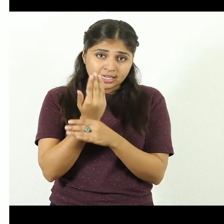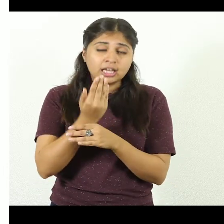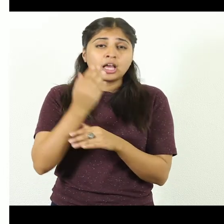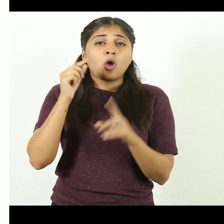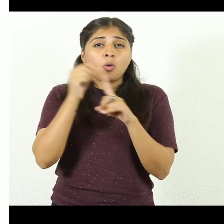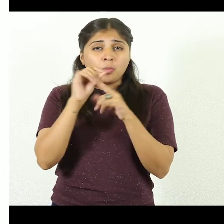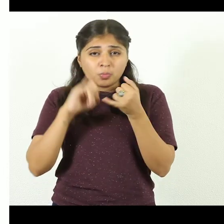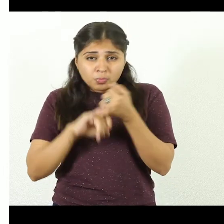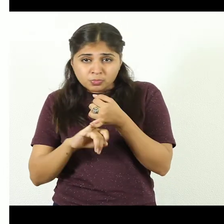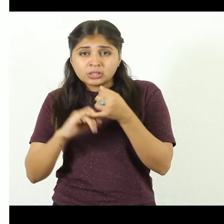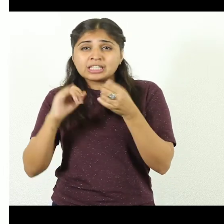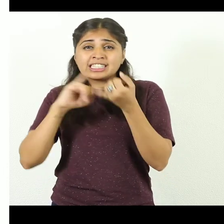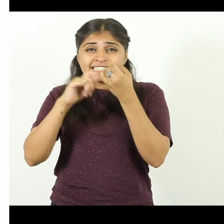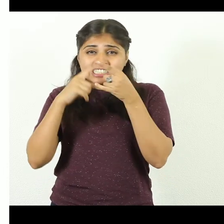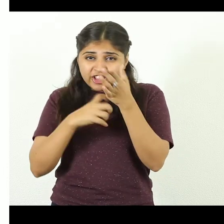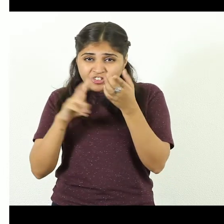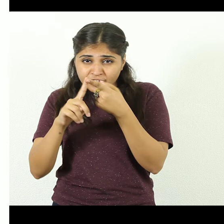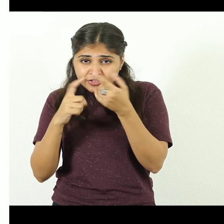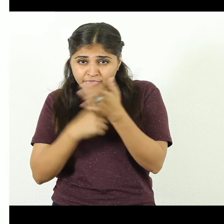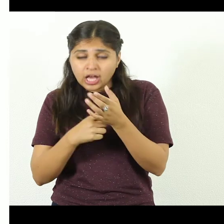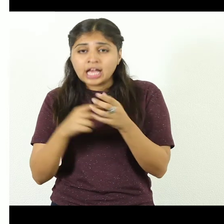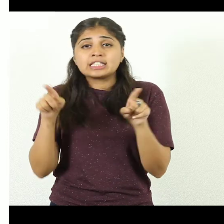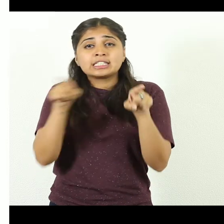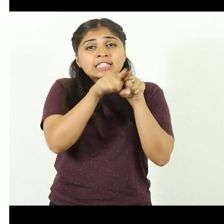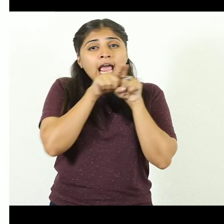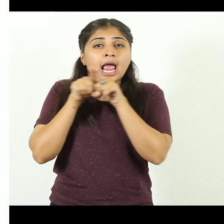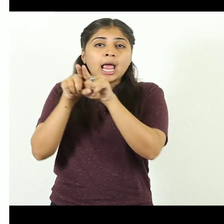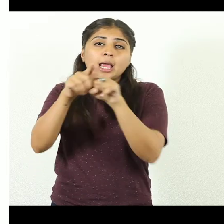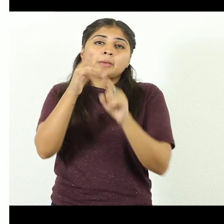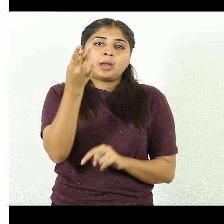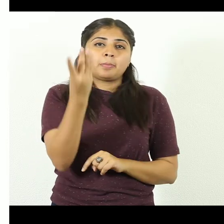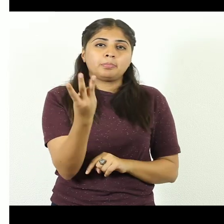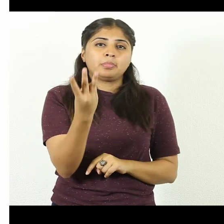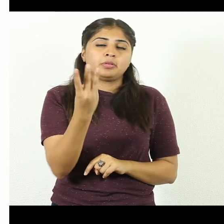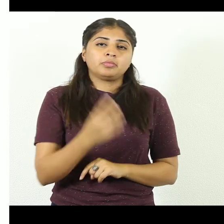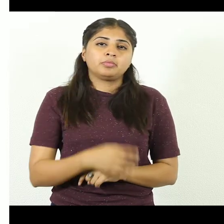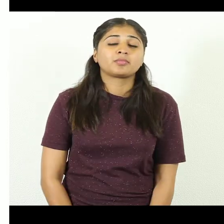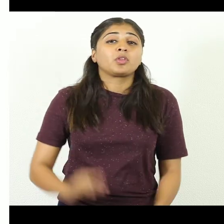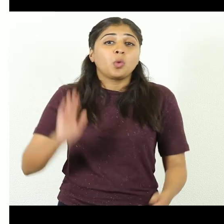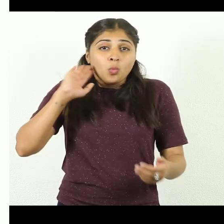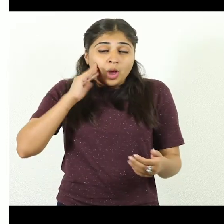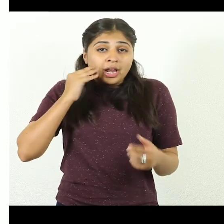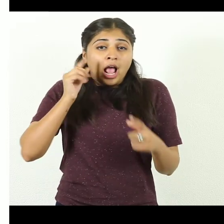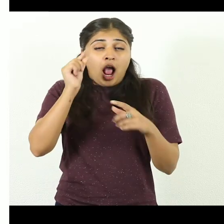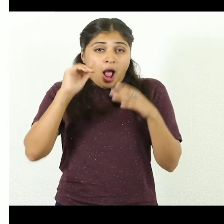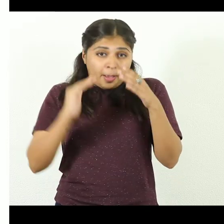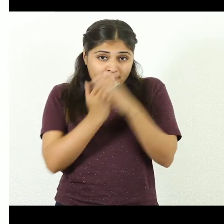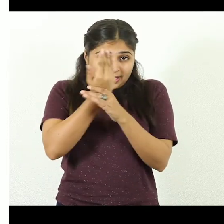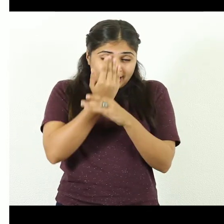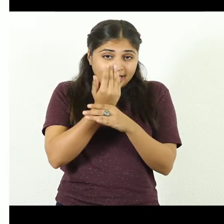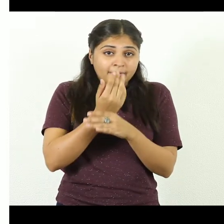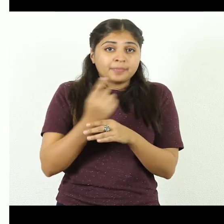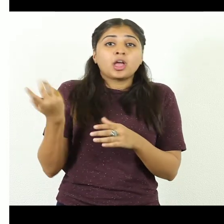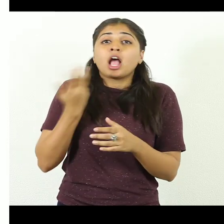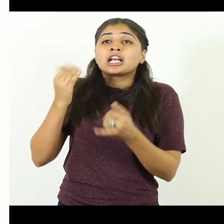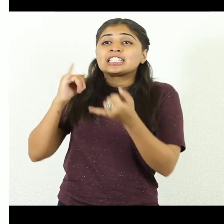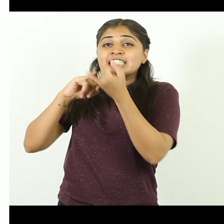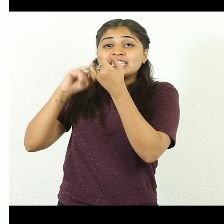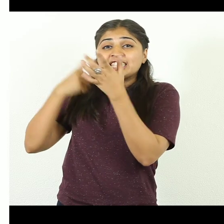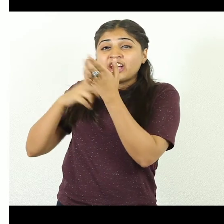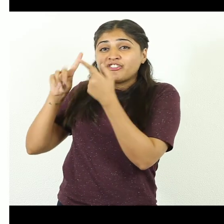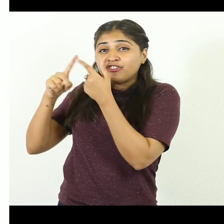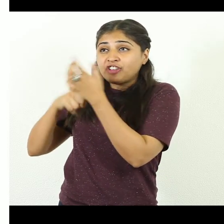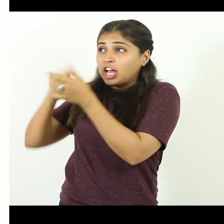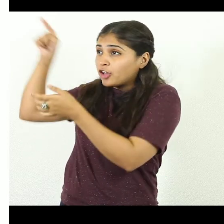During an upgrade, the source server and the target server keep the same serial number. When performing the data migration, the